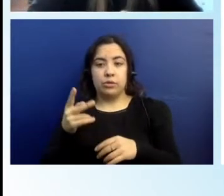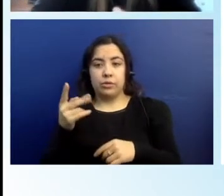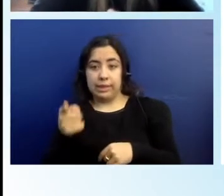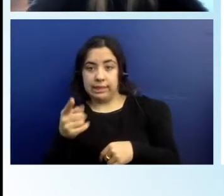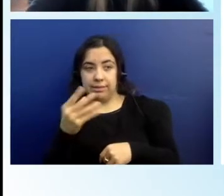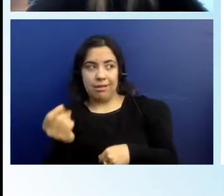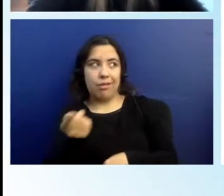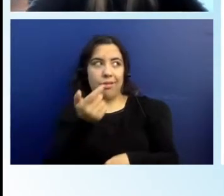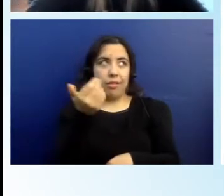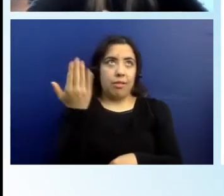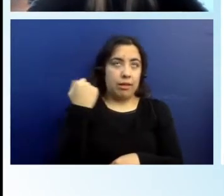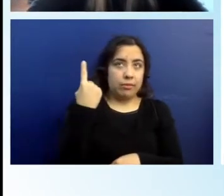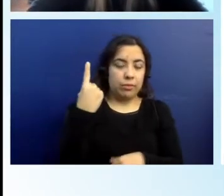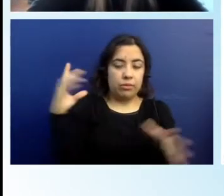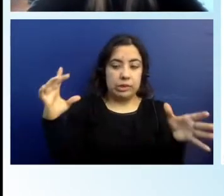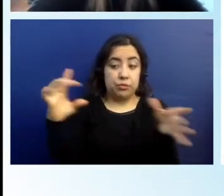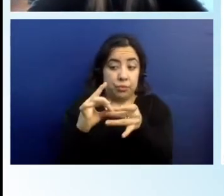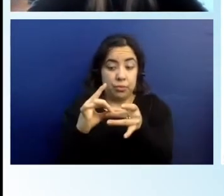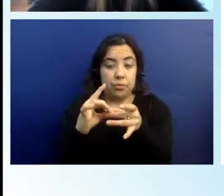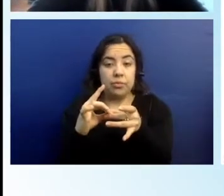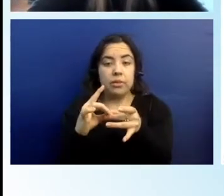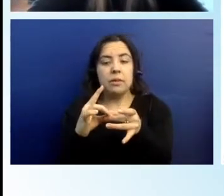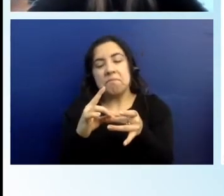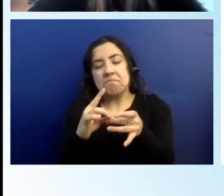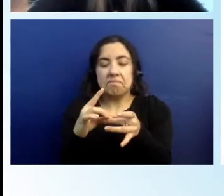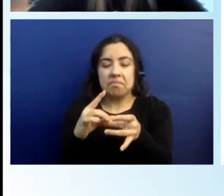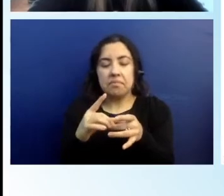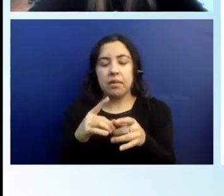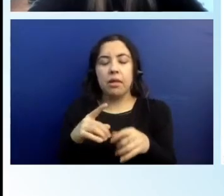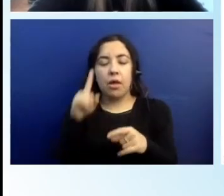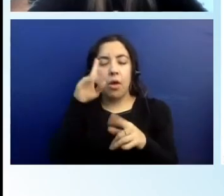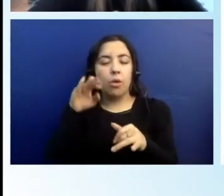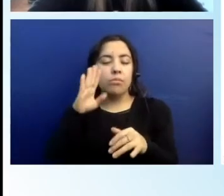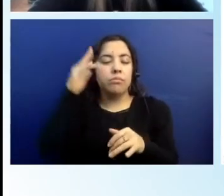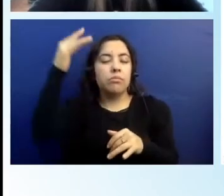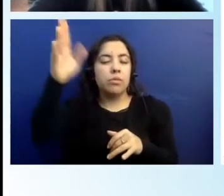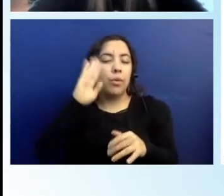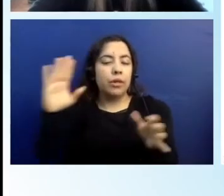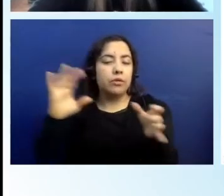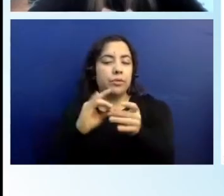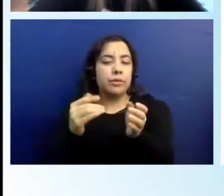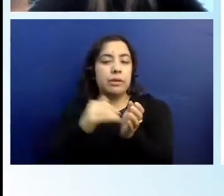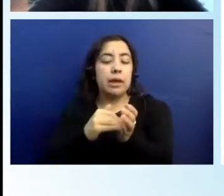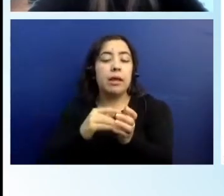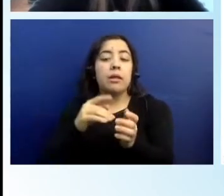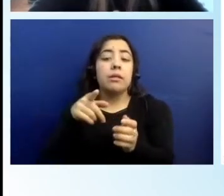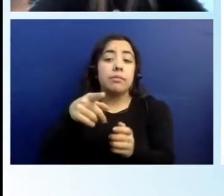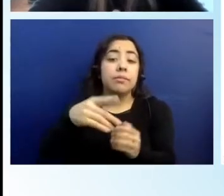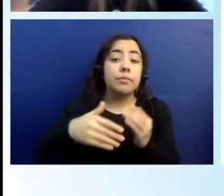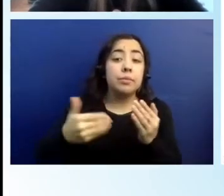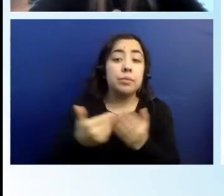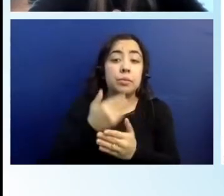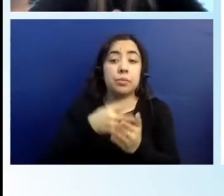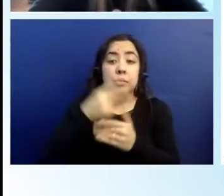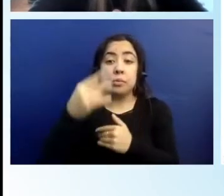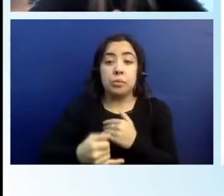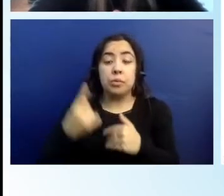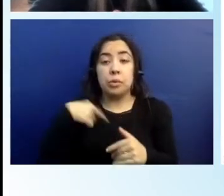And I'll talk about another project here. I'll finish with this. This is an AR experience that we